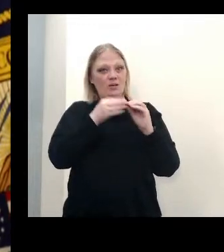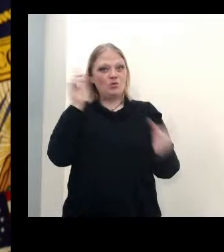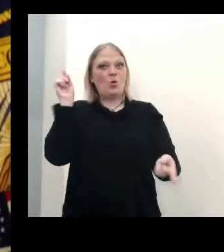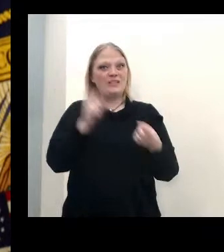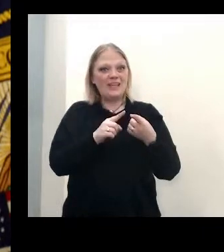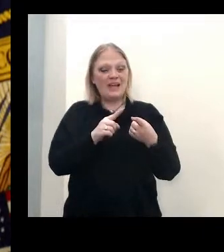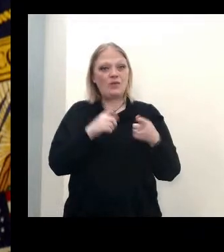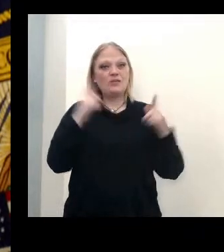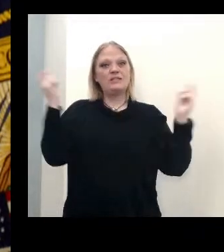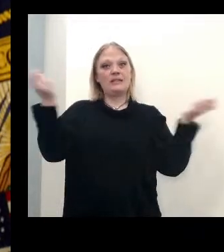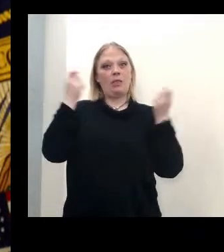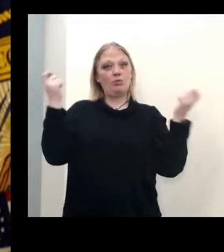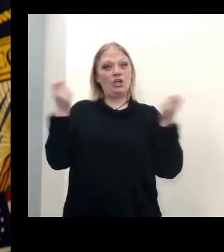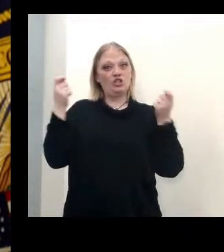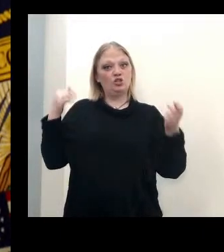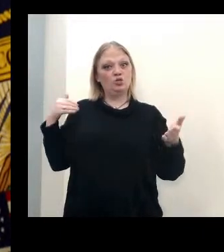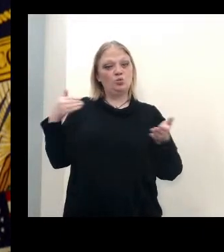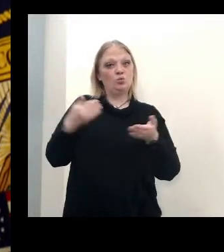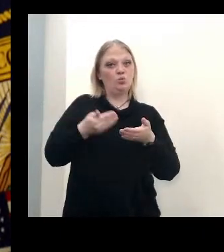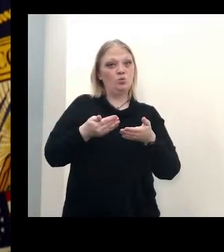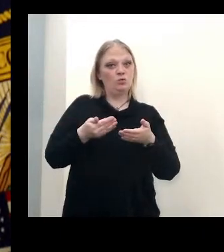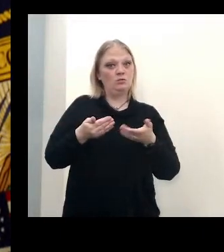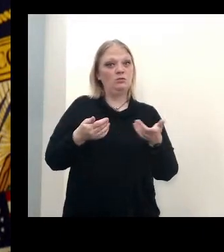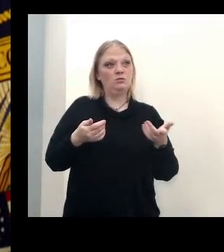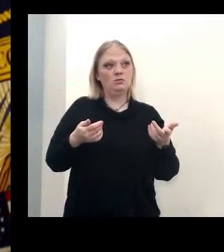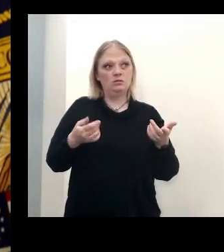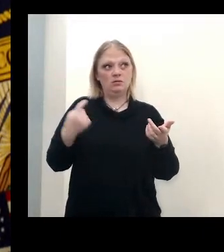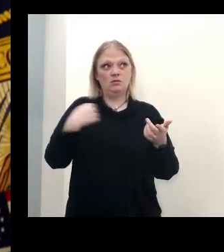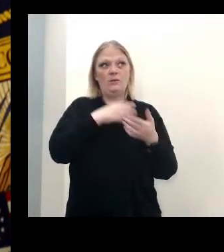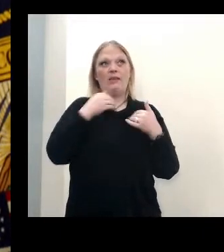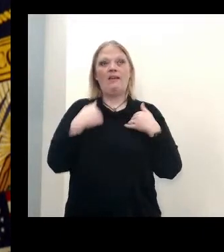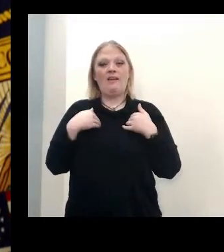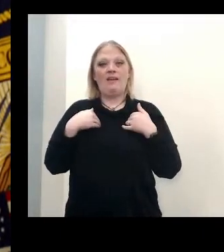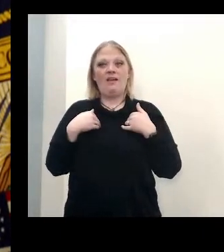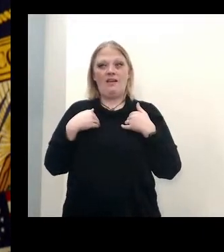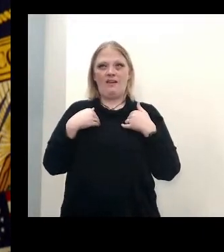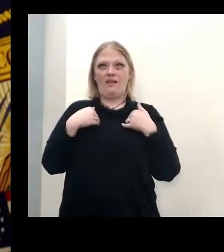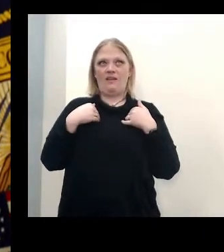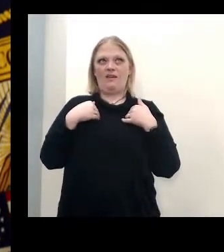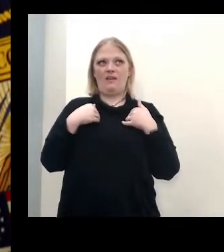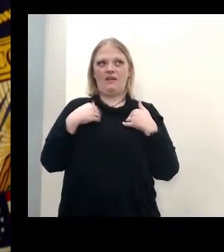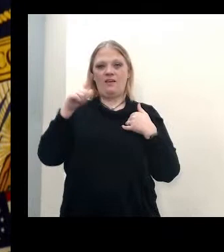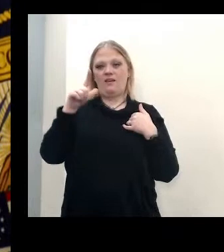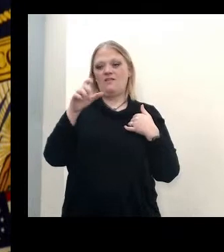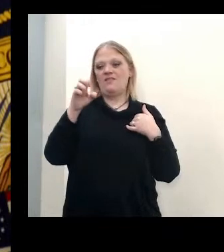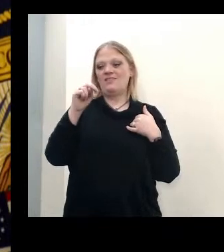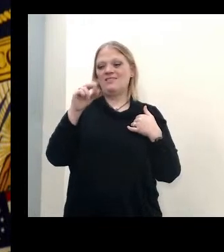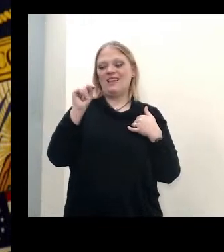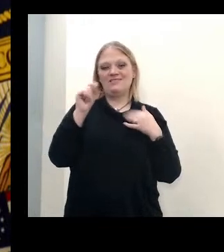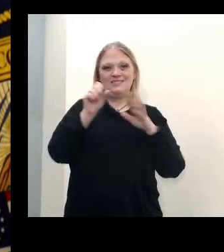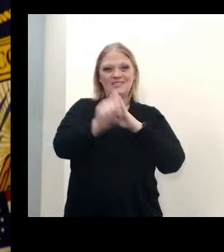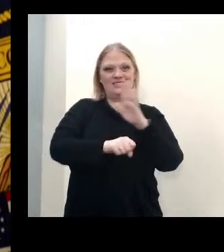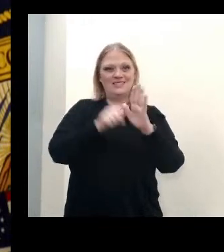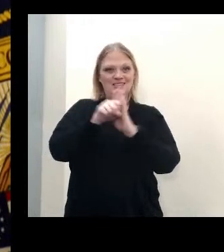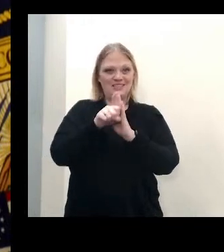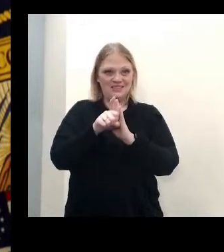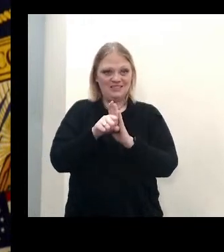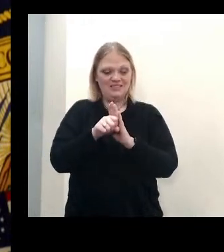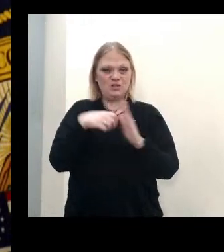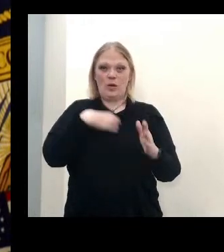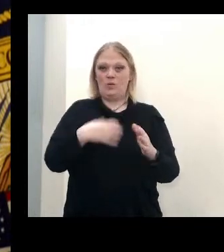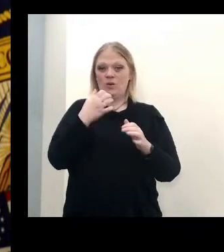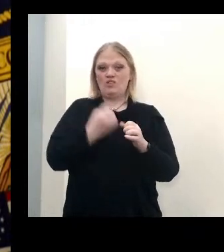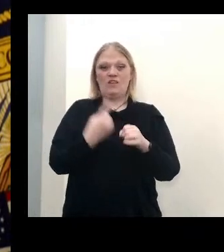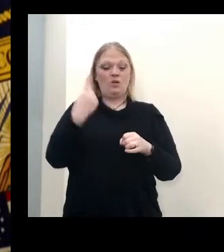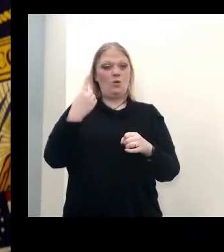There's celebrations coming up. We've got the lentil season coming up, and I wish everyone